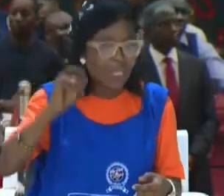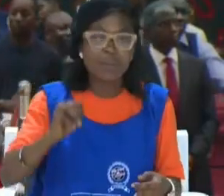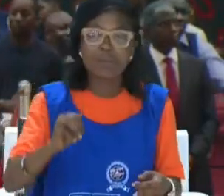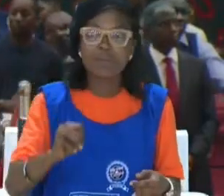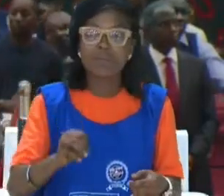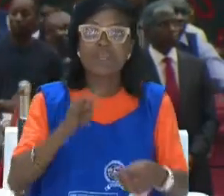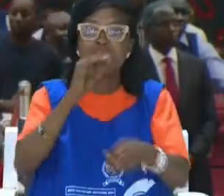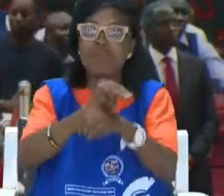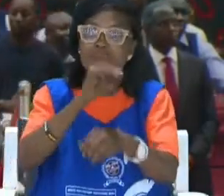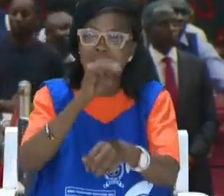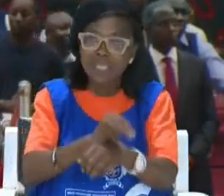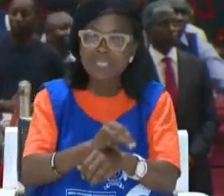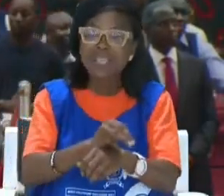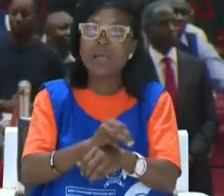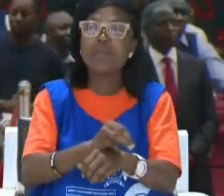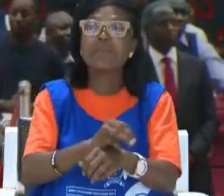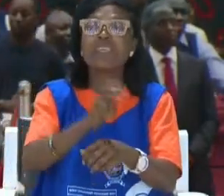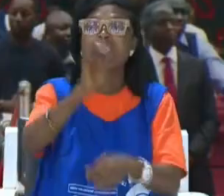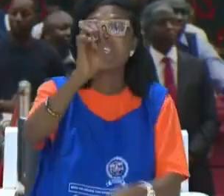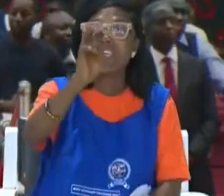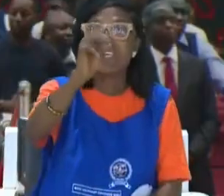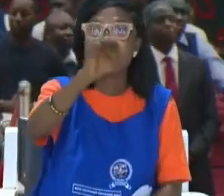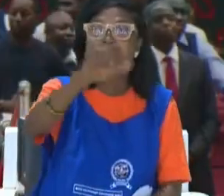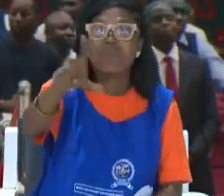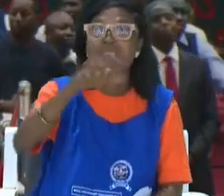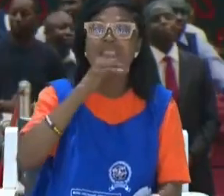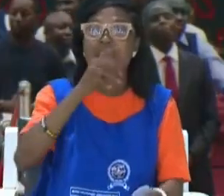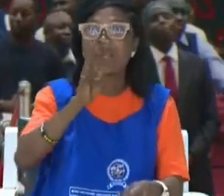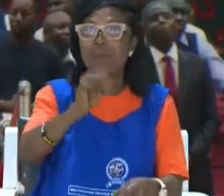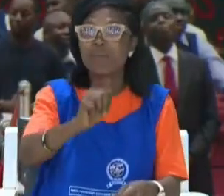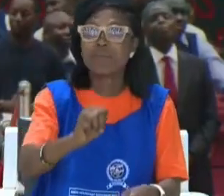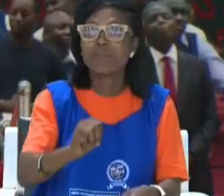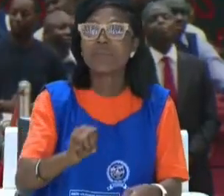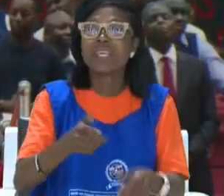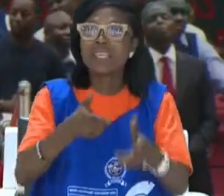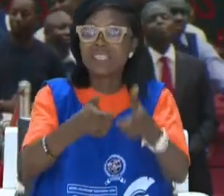email them, text them,